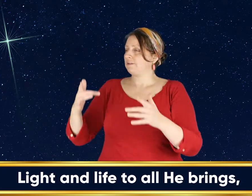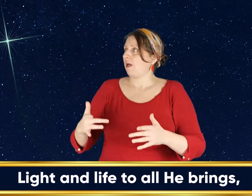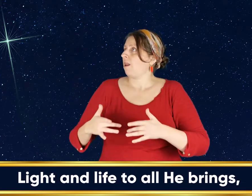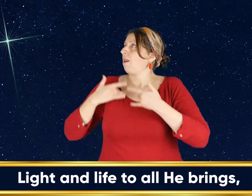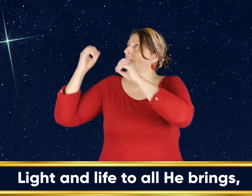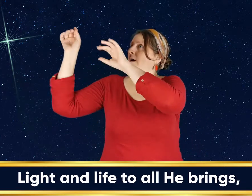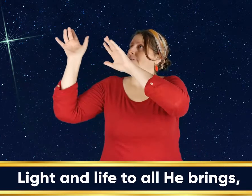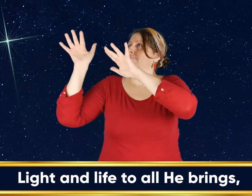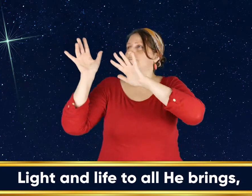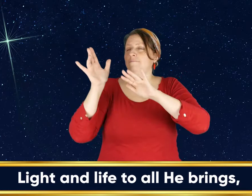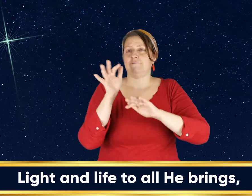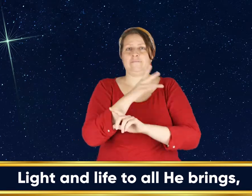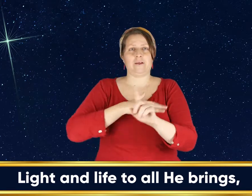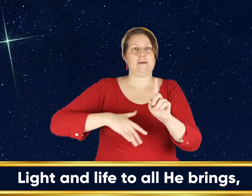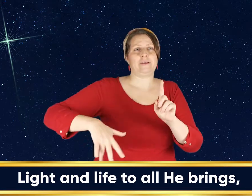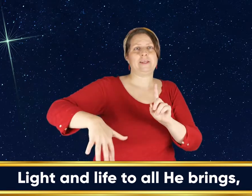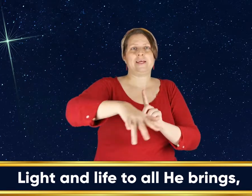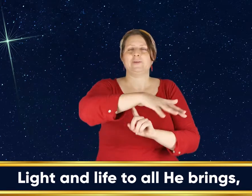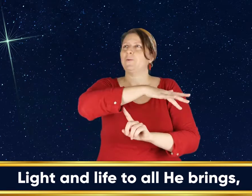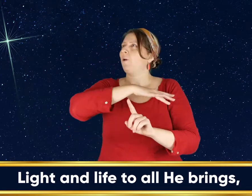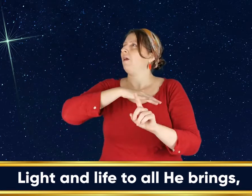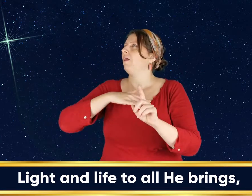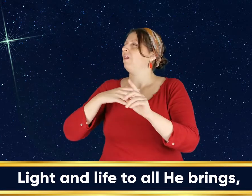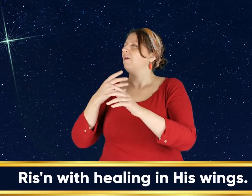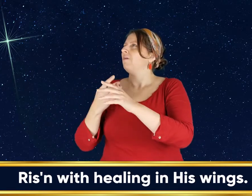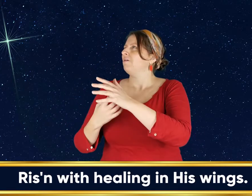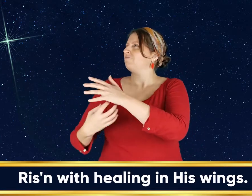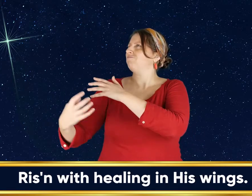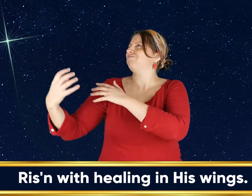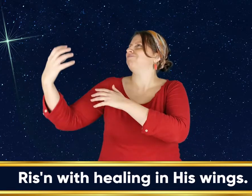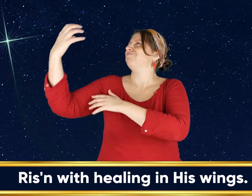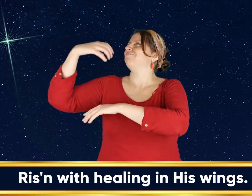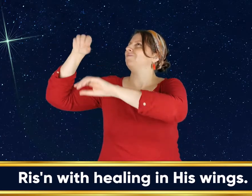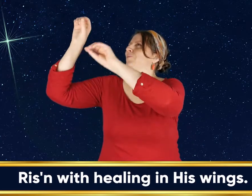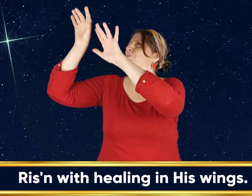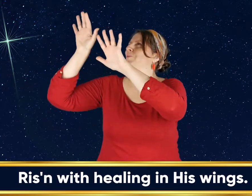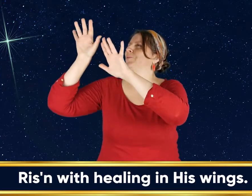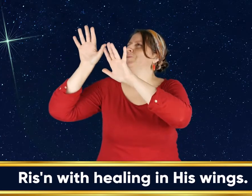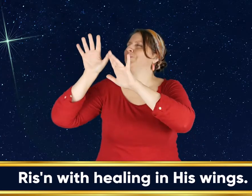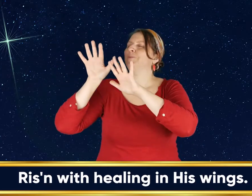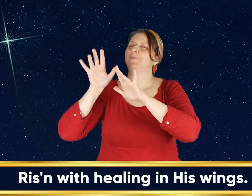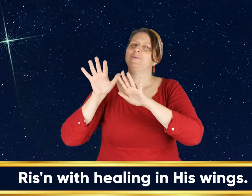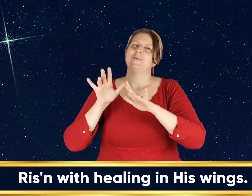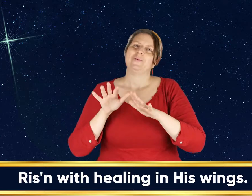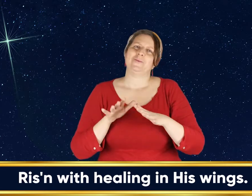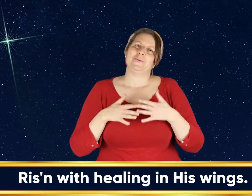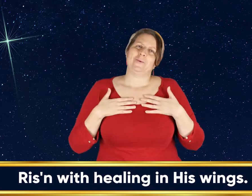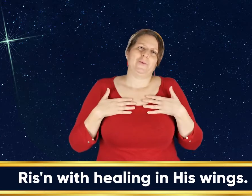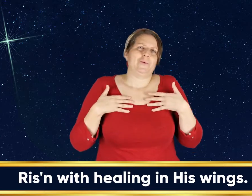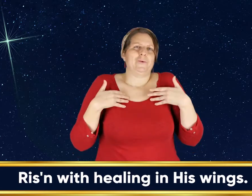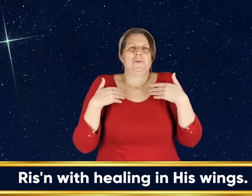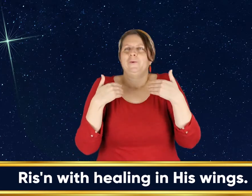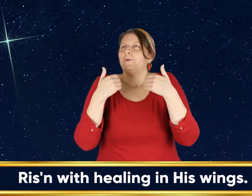and life to all he brings, brim with healing in